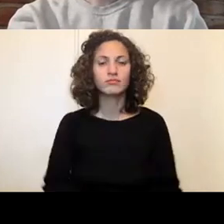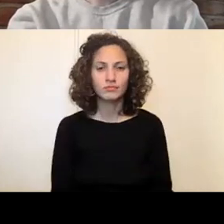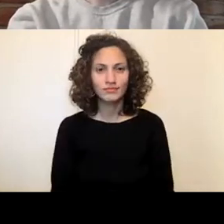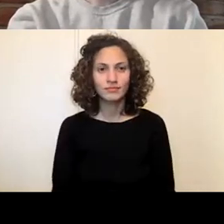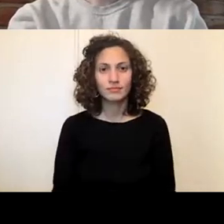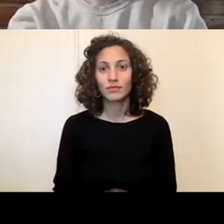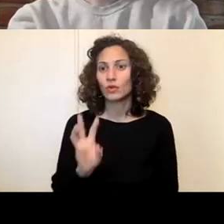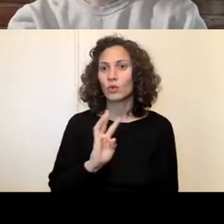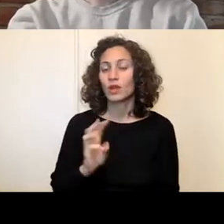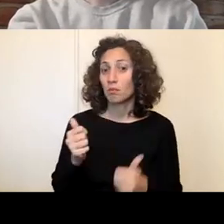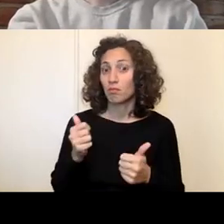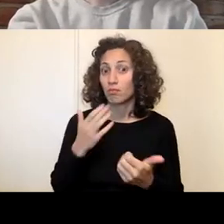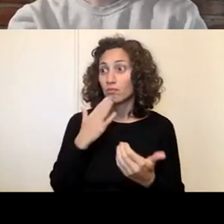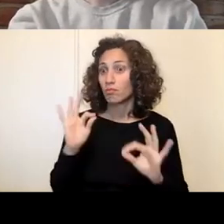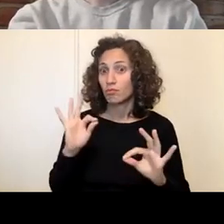Cool.